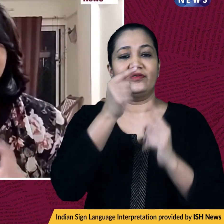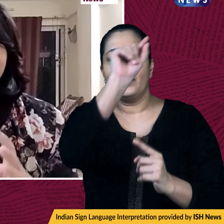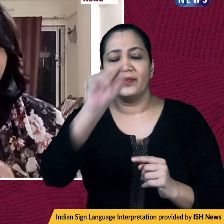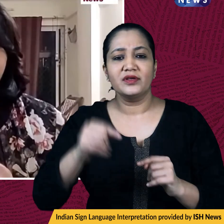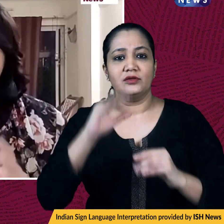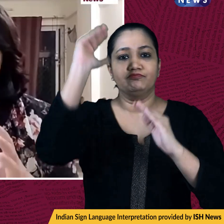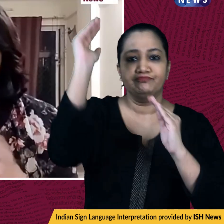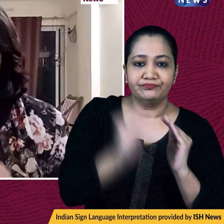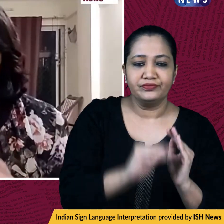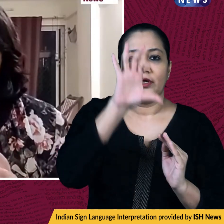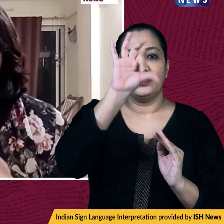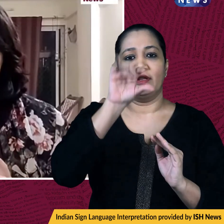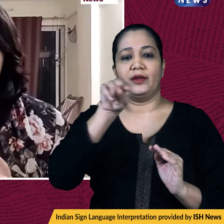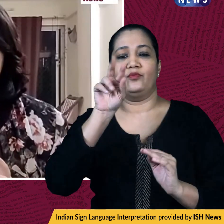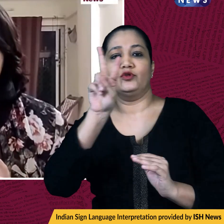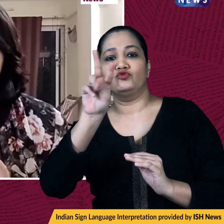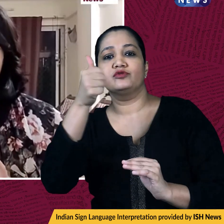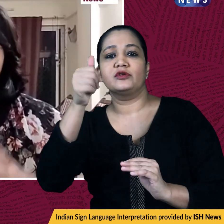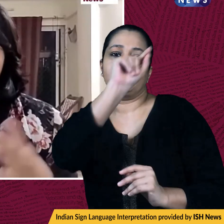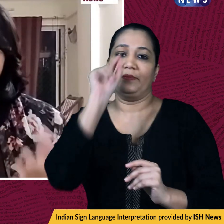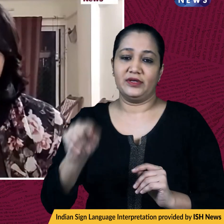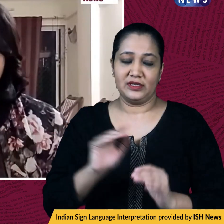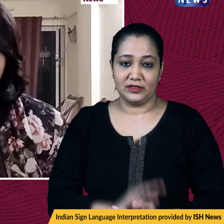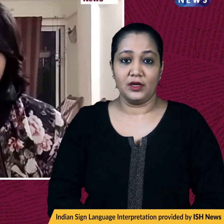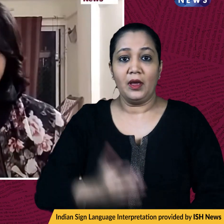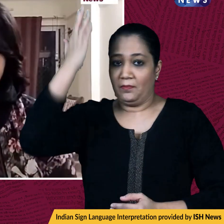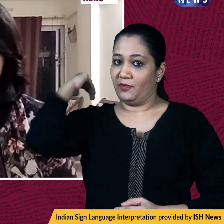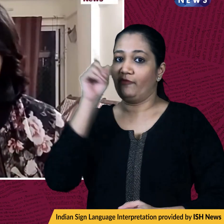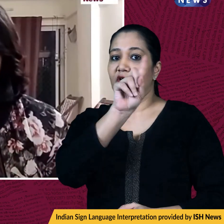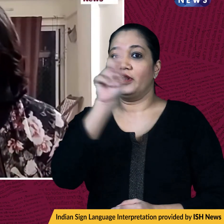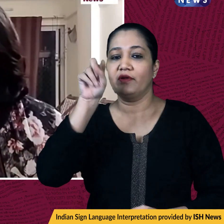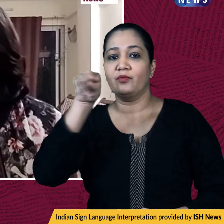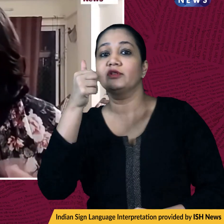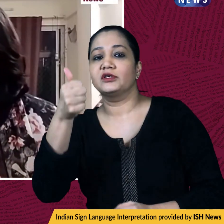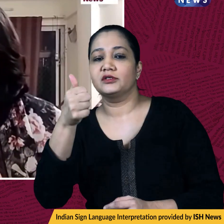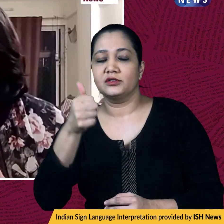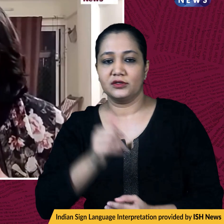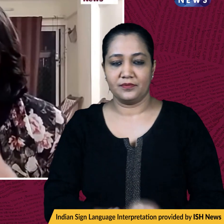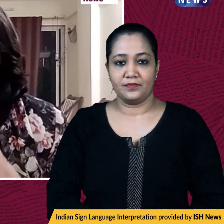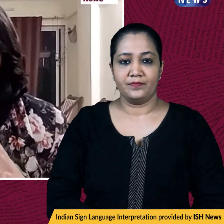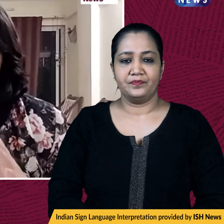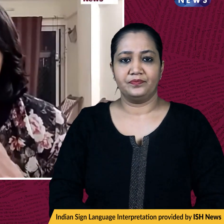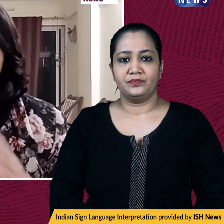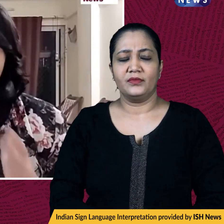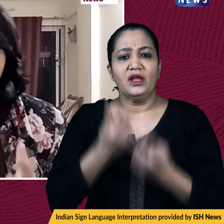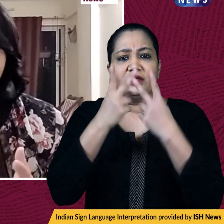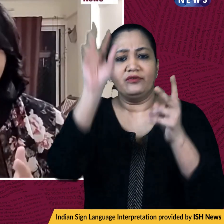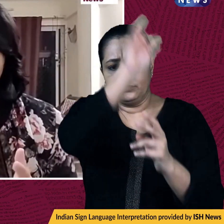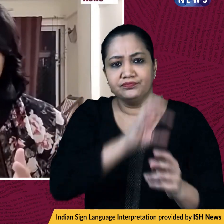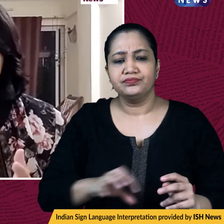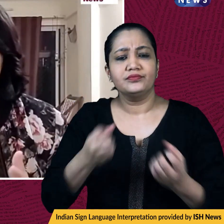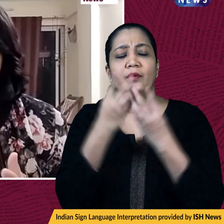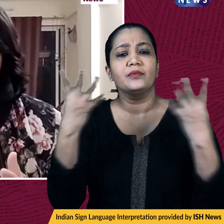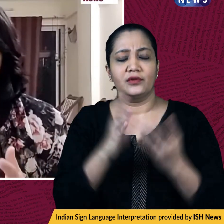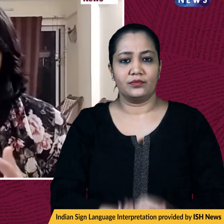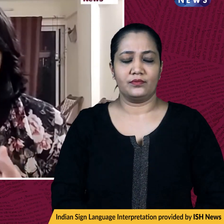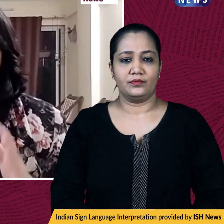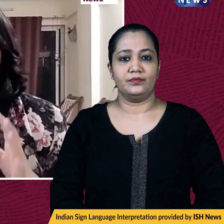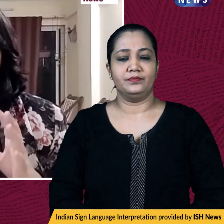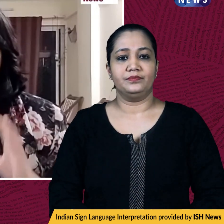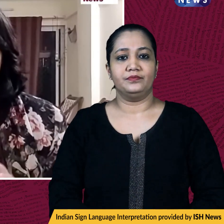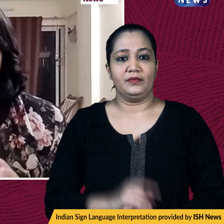has dropped to 9.26% from 11.6%. Now, I'll tell you what different states are reporting at this